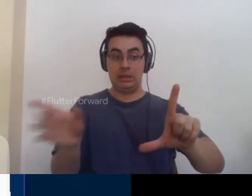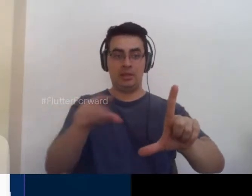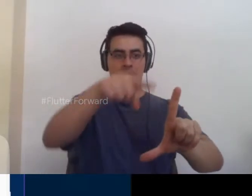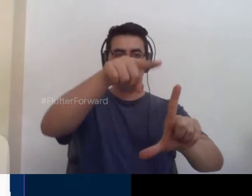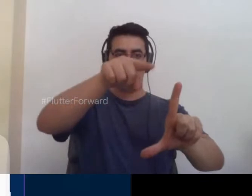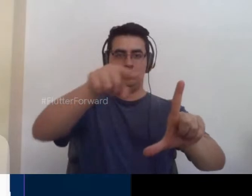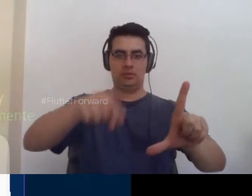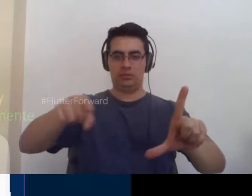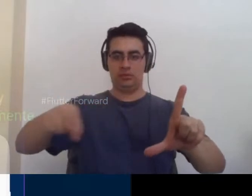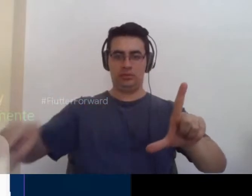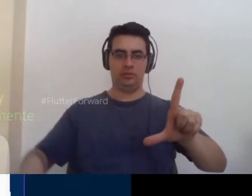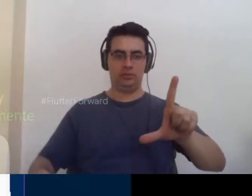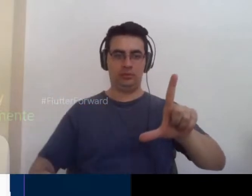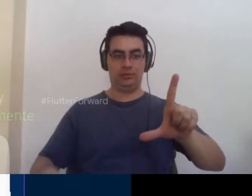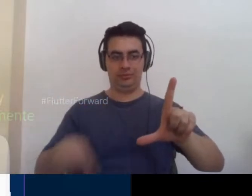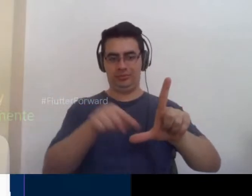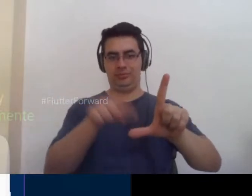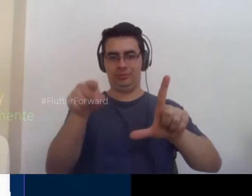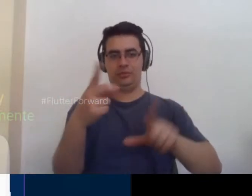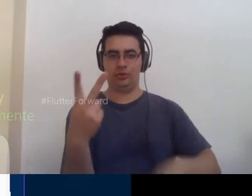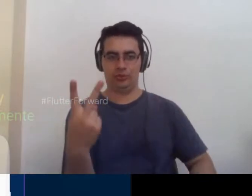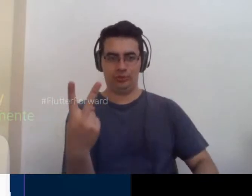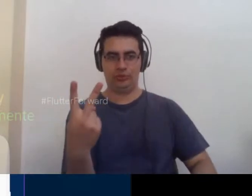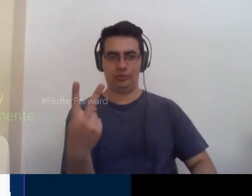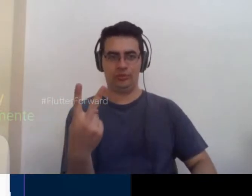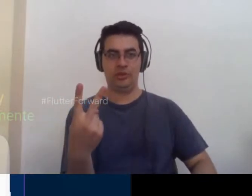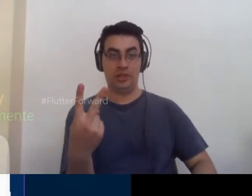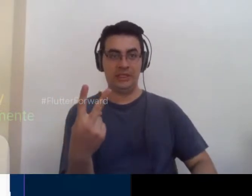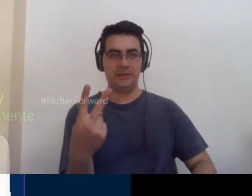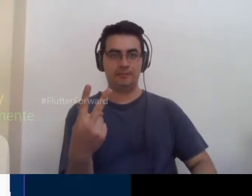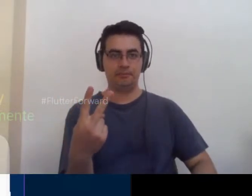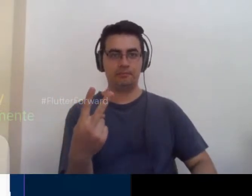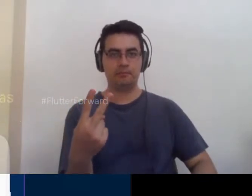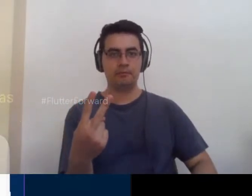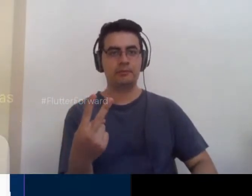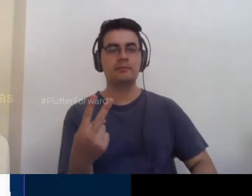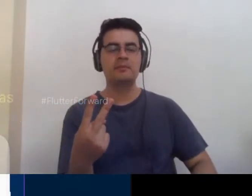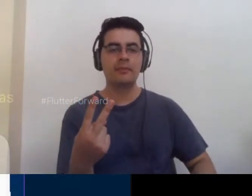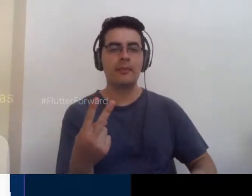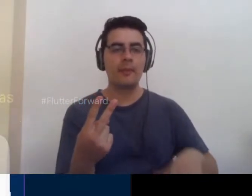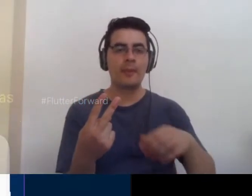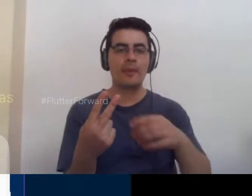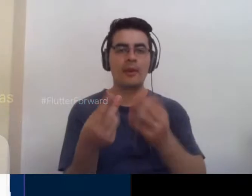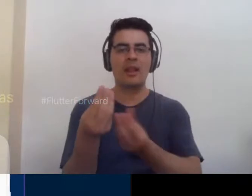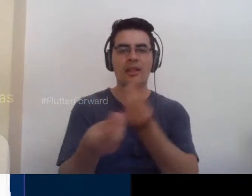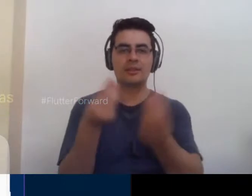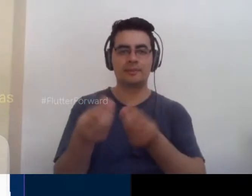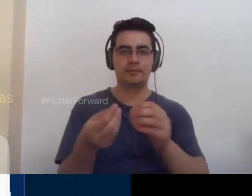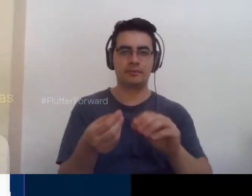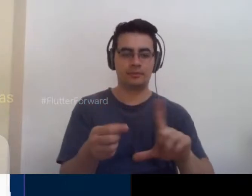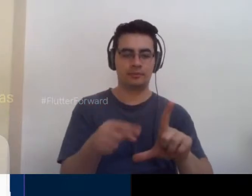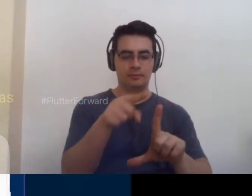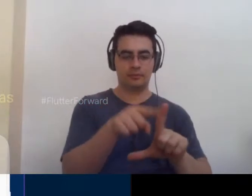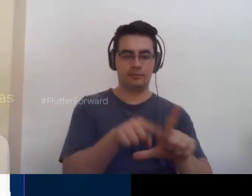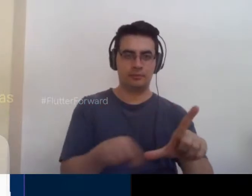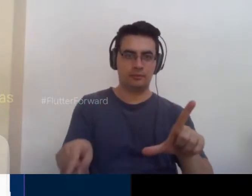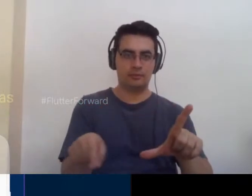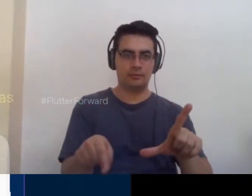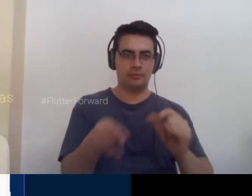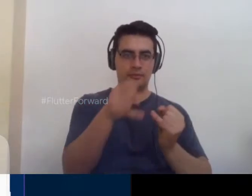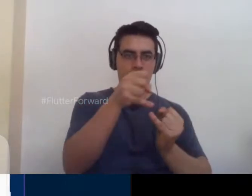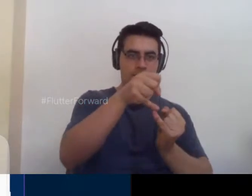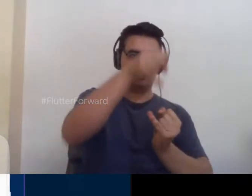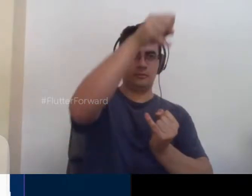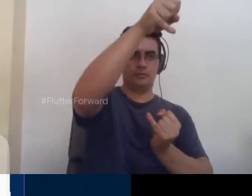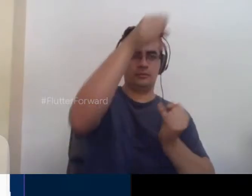paths. For the axis path, I can just draw a line vertically to the canvas height and horizontally to the